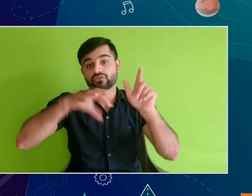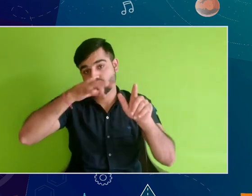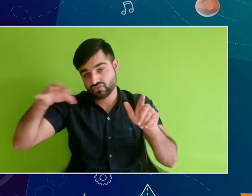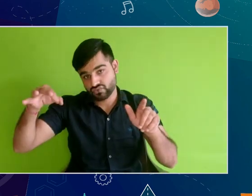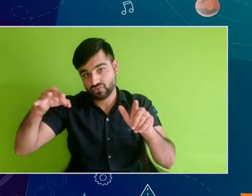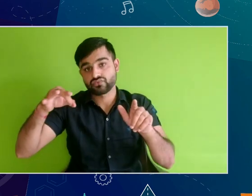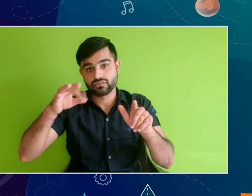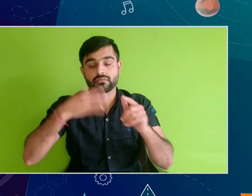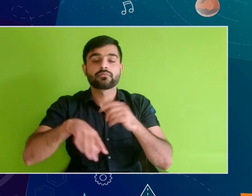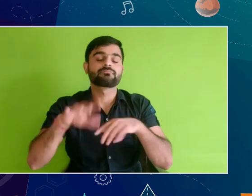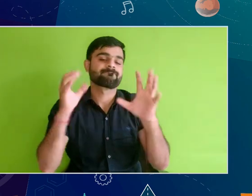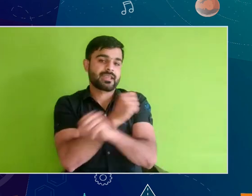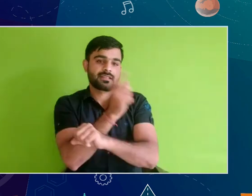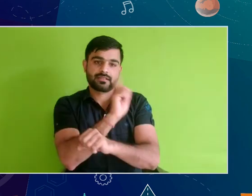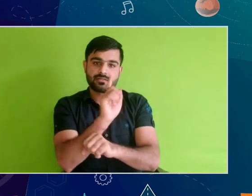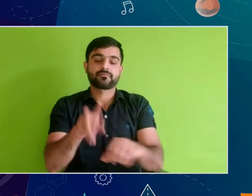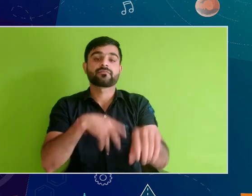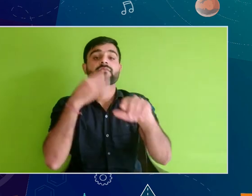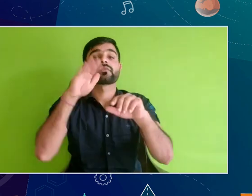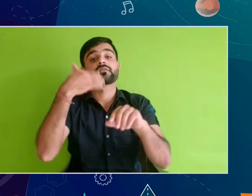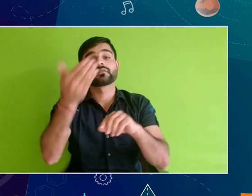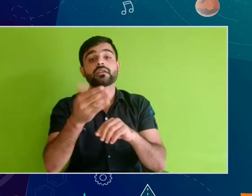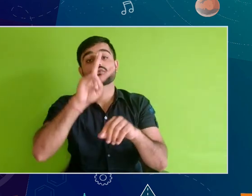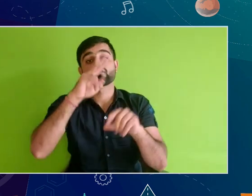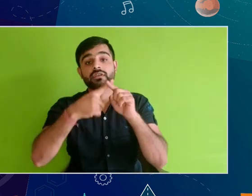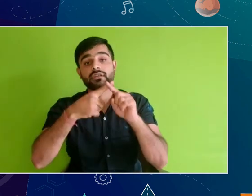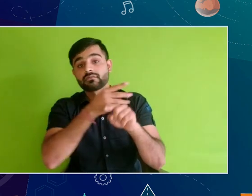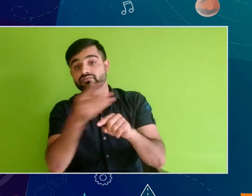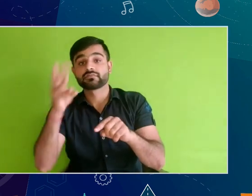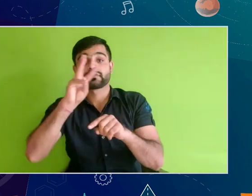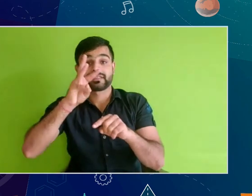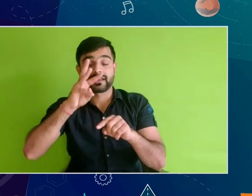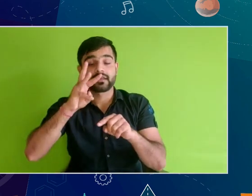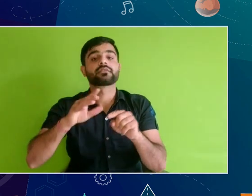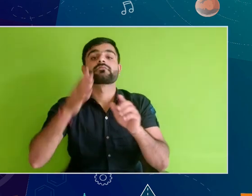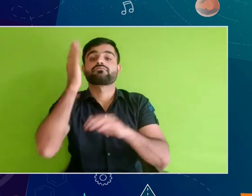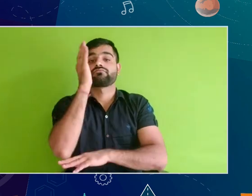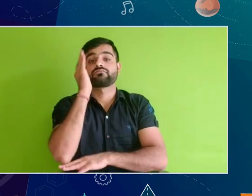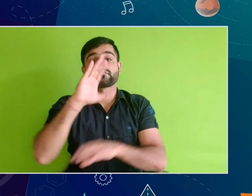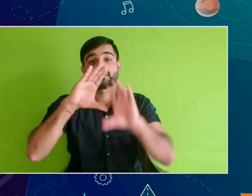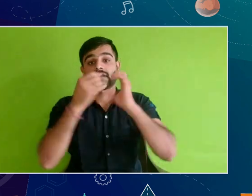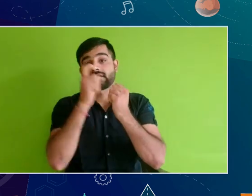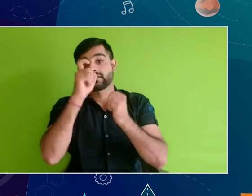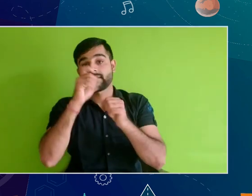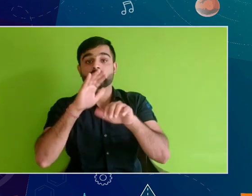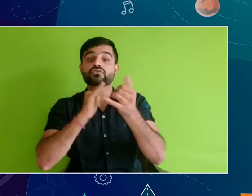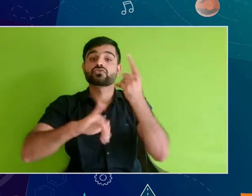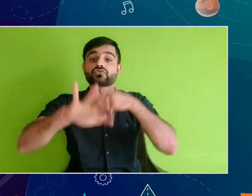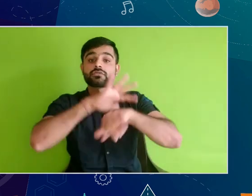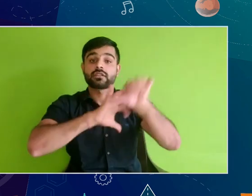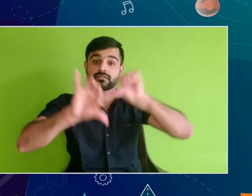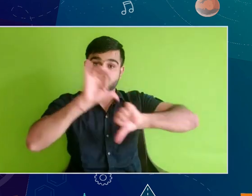this. And then after, from 2:30 to 3, there would be a session for class 7 social science, and there we will discuss about